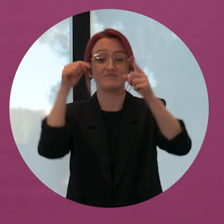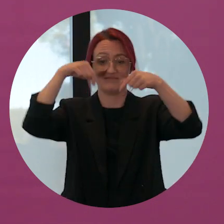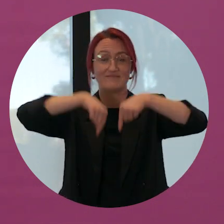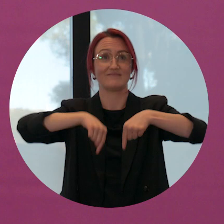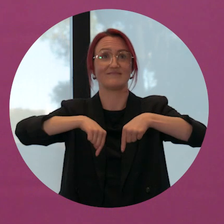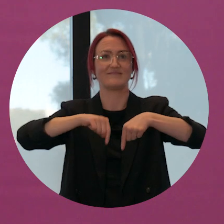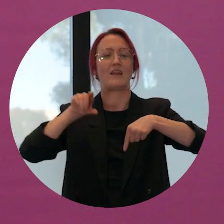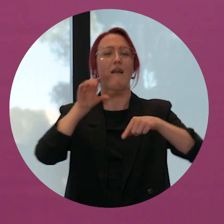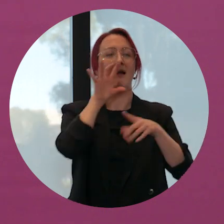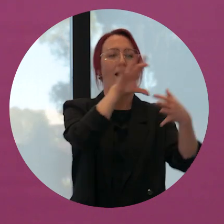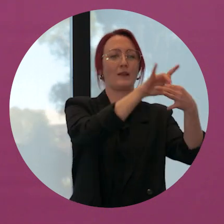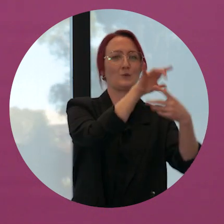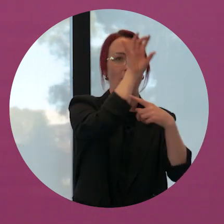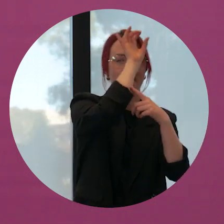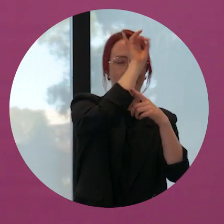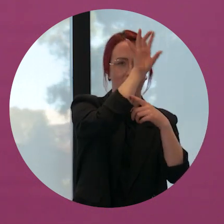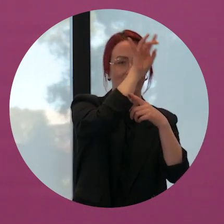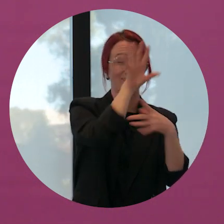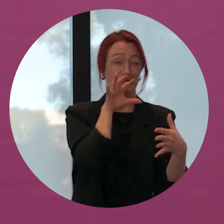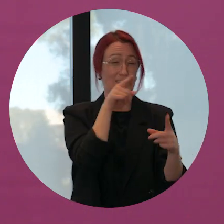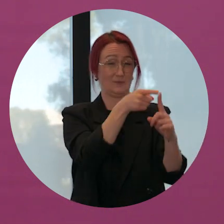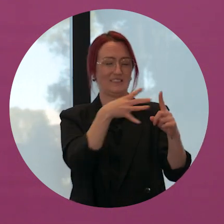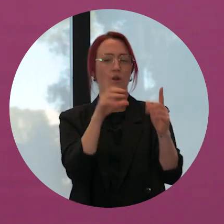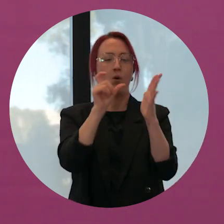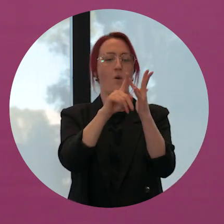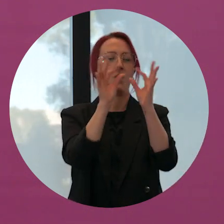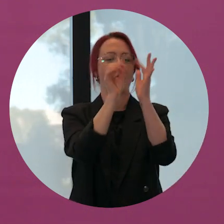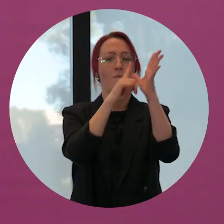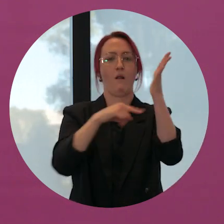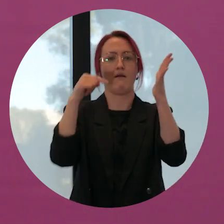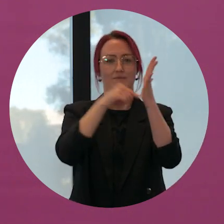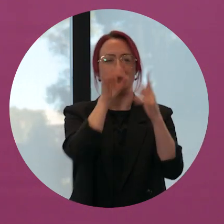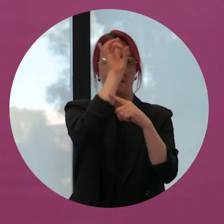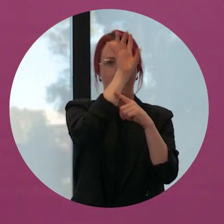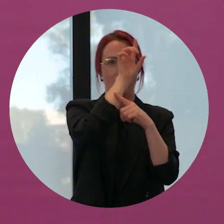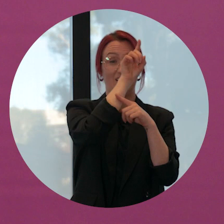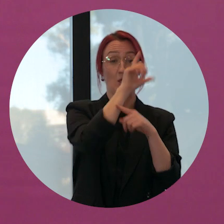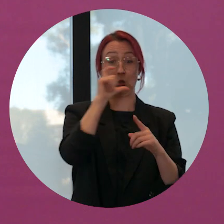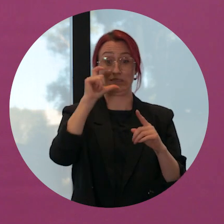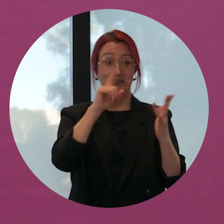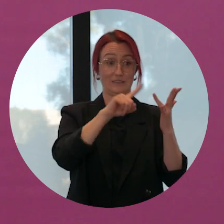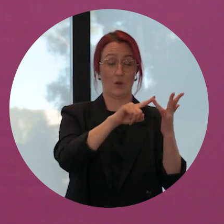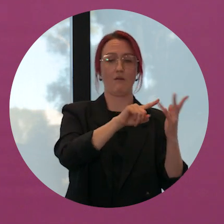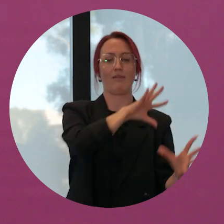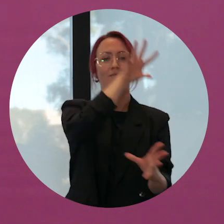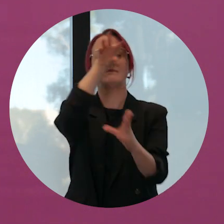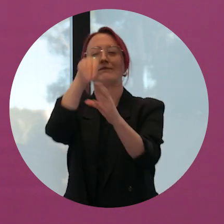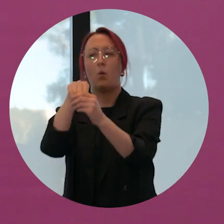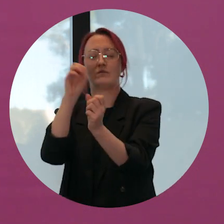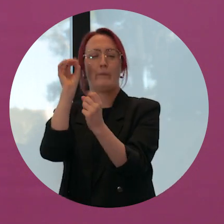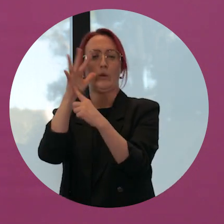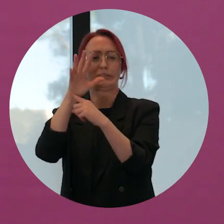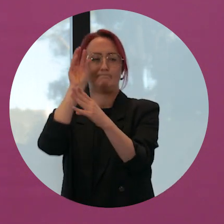It's from mining. Precisely from cobalt mining. To provide cobalt, which is one of the key metals present in